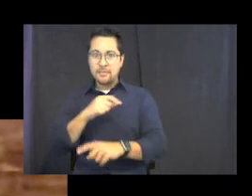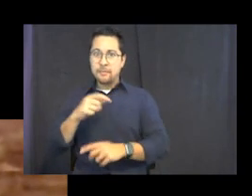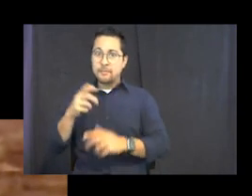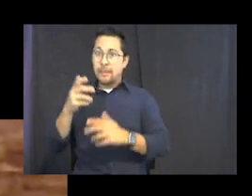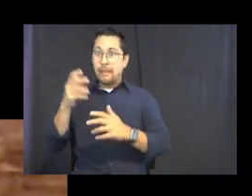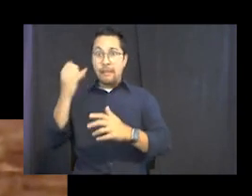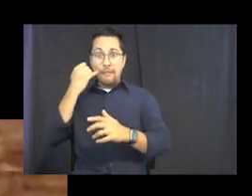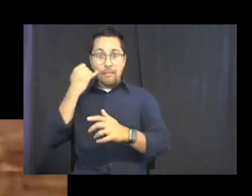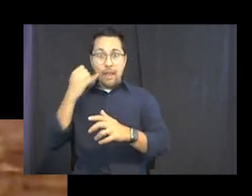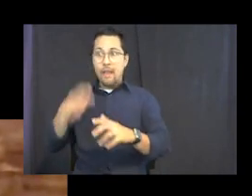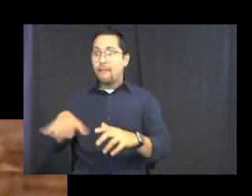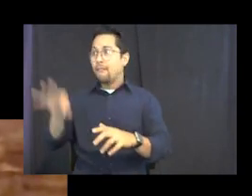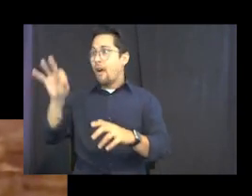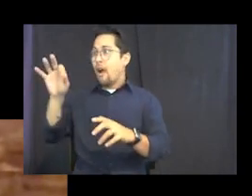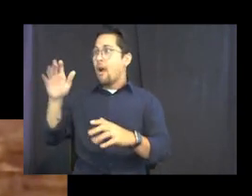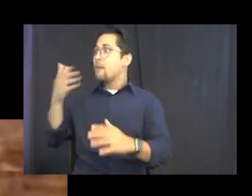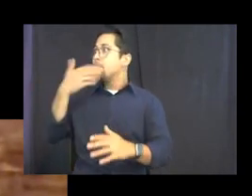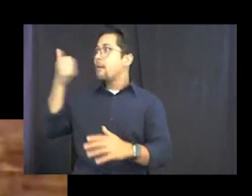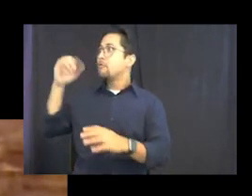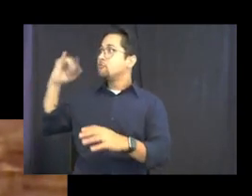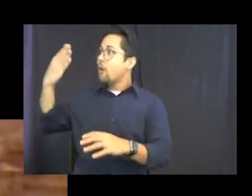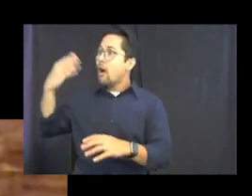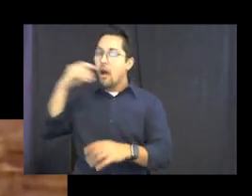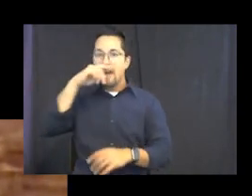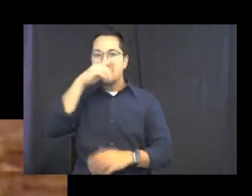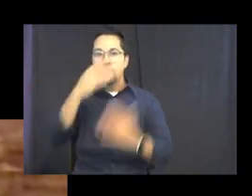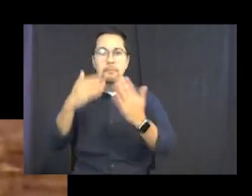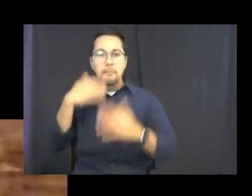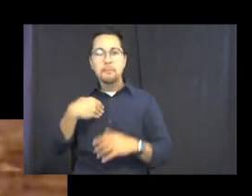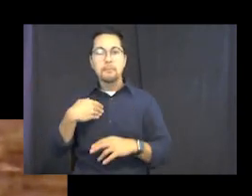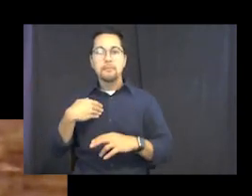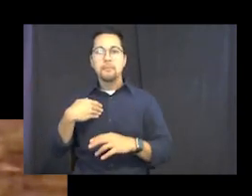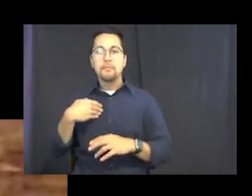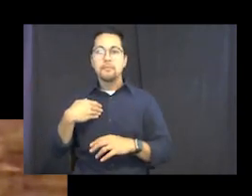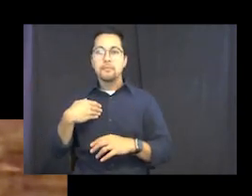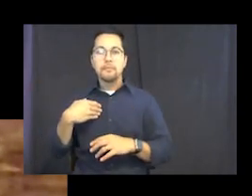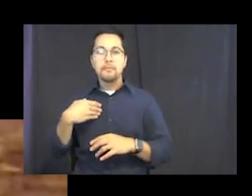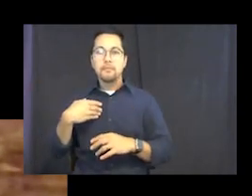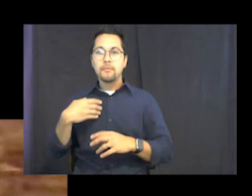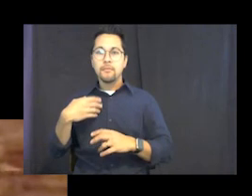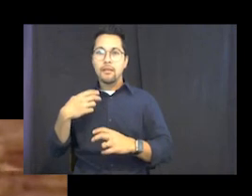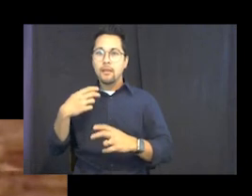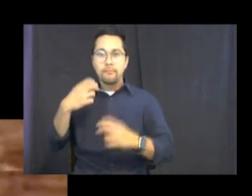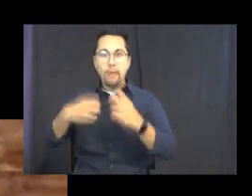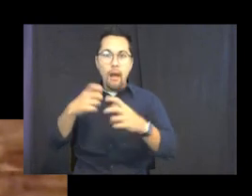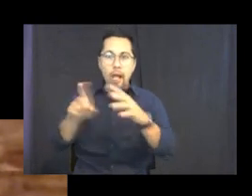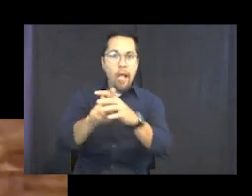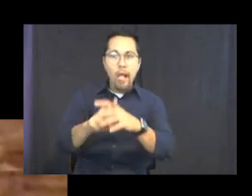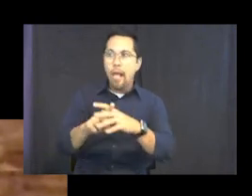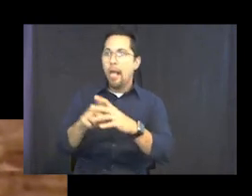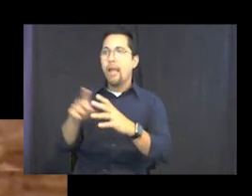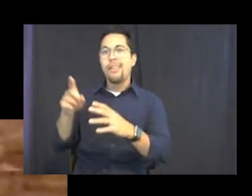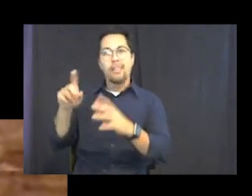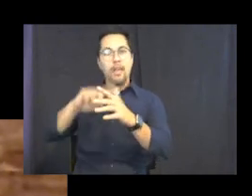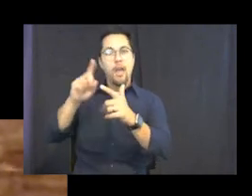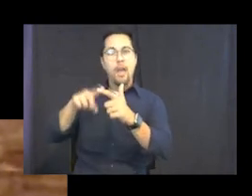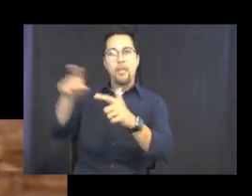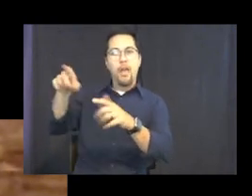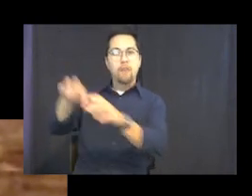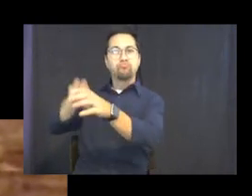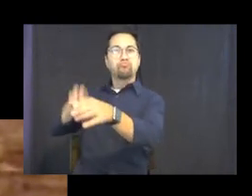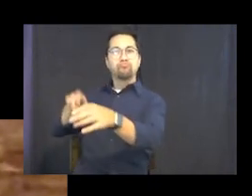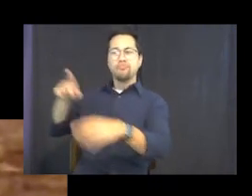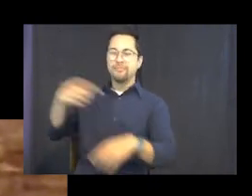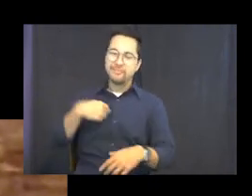find something else, or if an issue arises with the individual, then they're gone. So we're back to square one again.